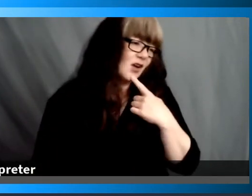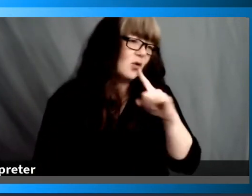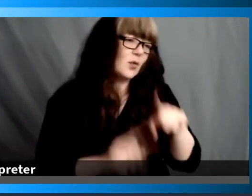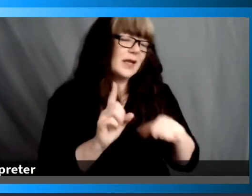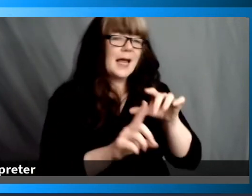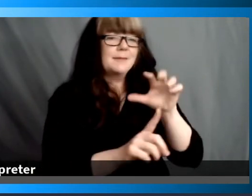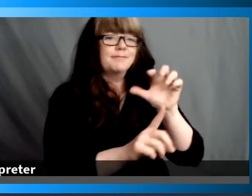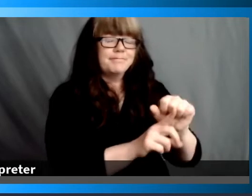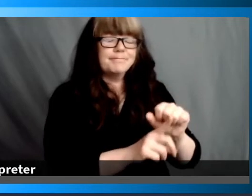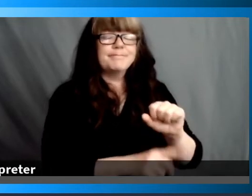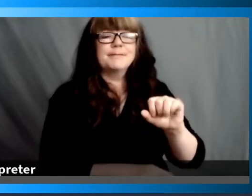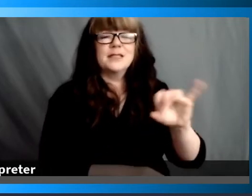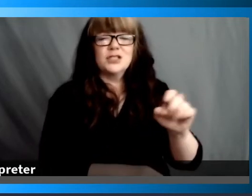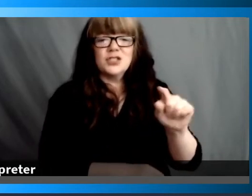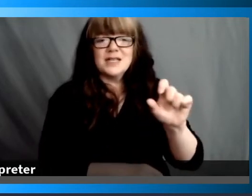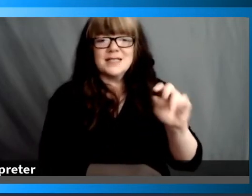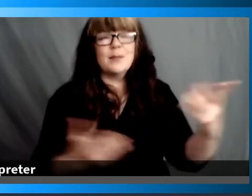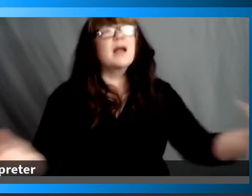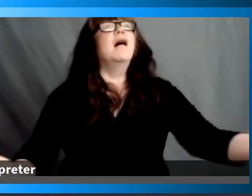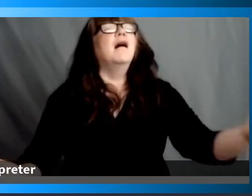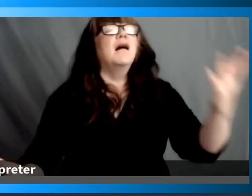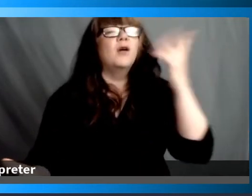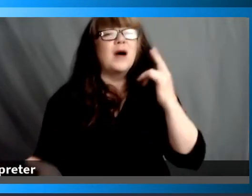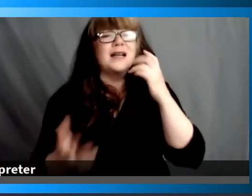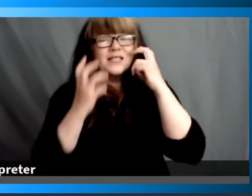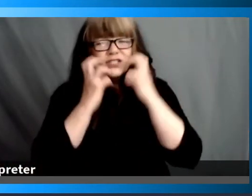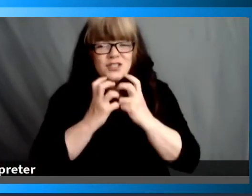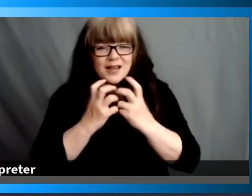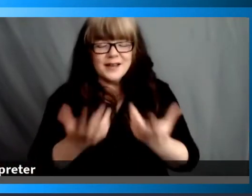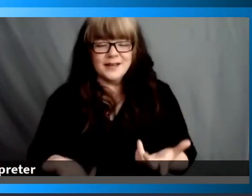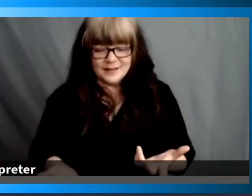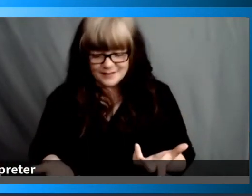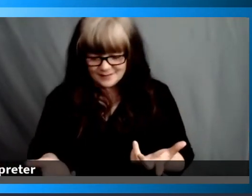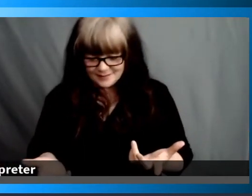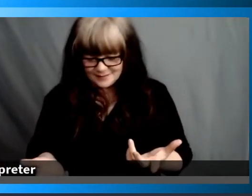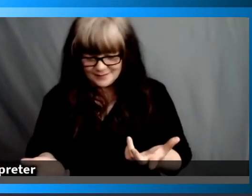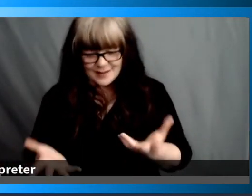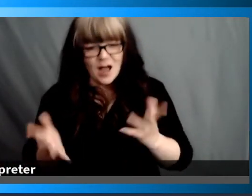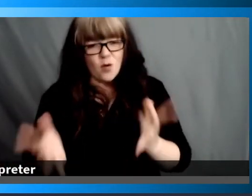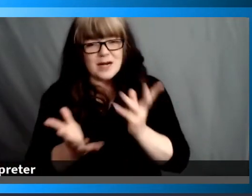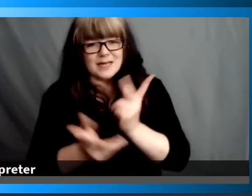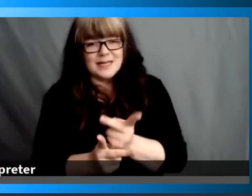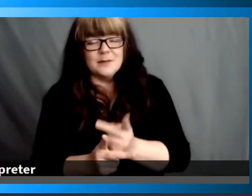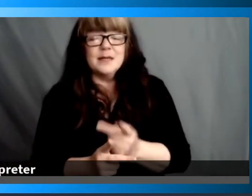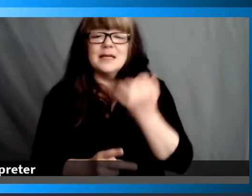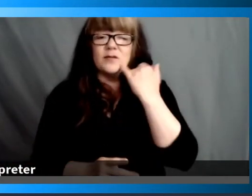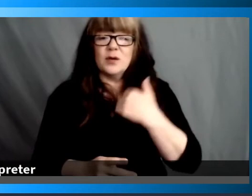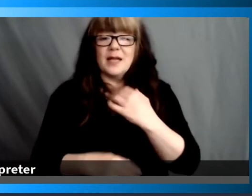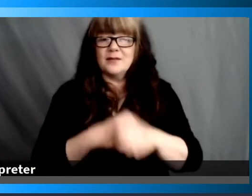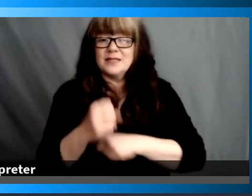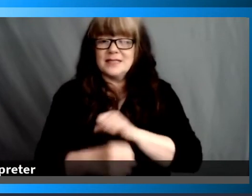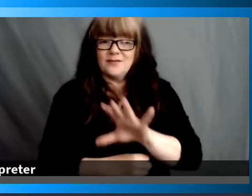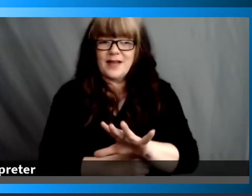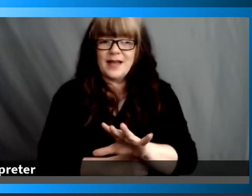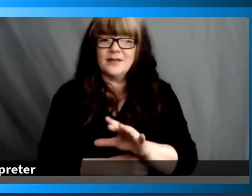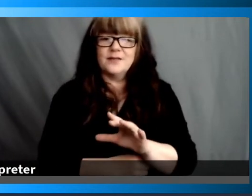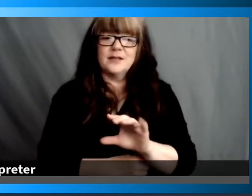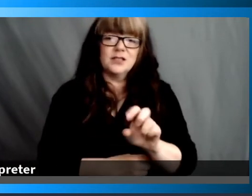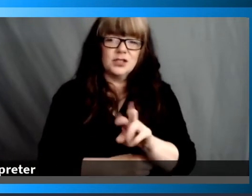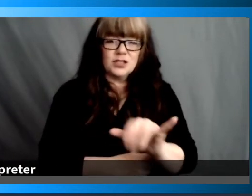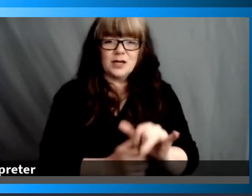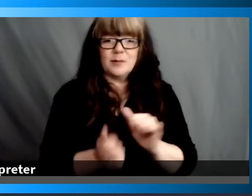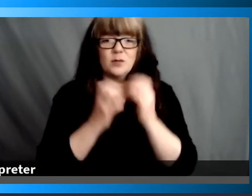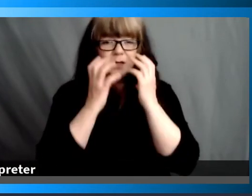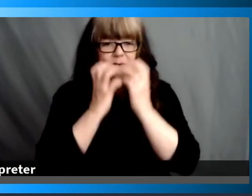like, oh my God. So why did I shave? I wish Jeremy used the boldness. That's why if we get a season 5, Jeremy with the beard. That's what's happening.